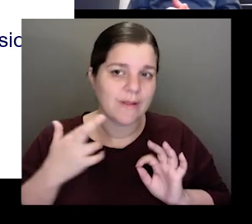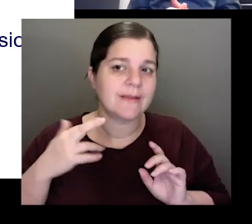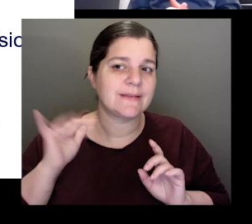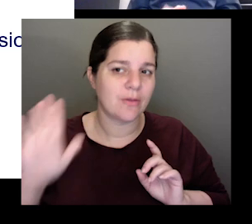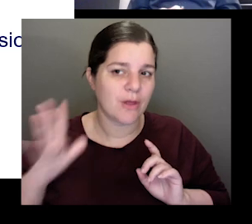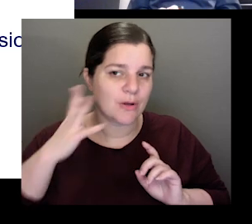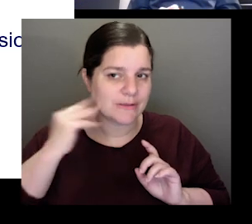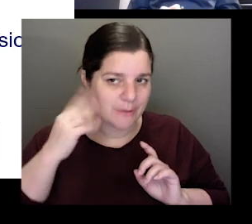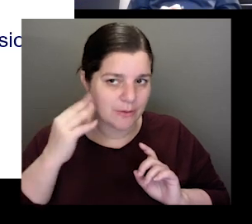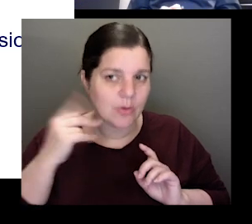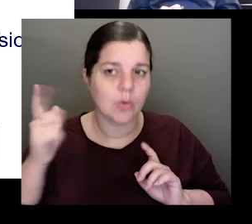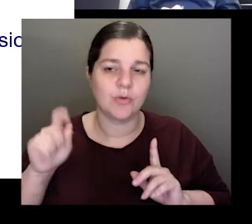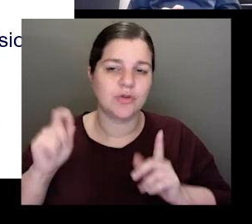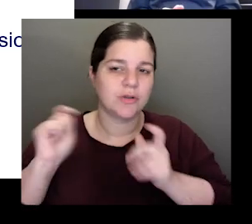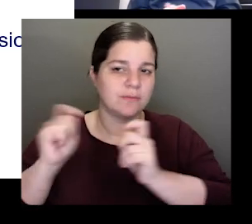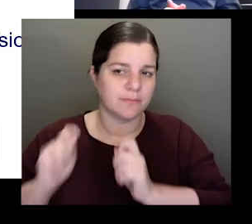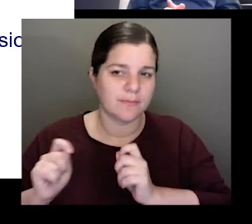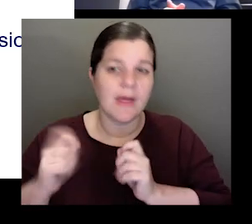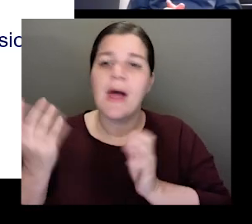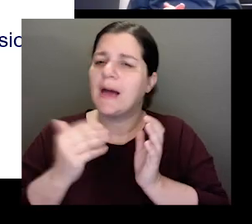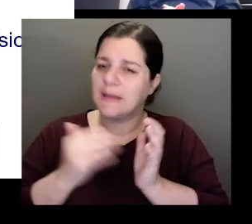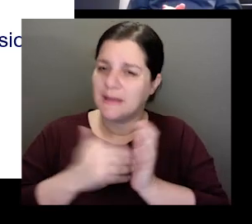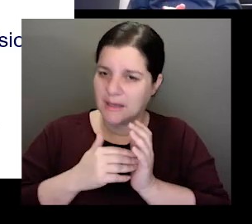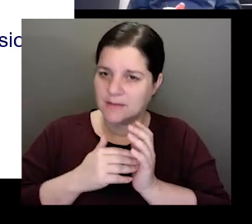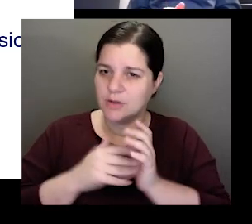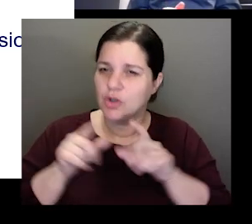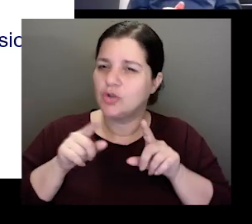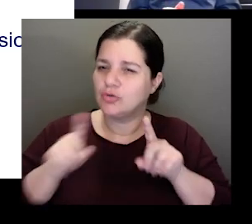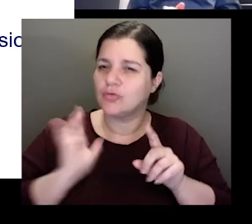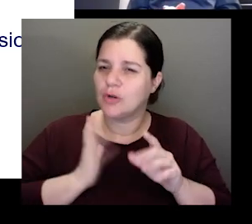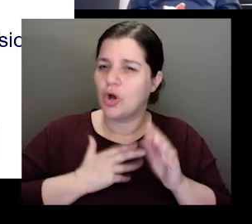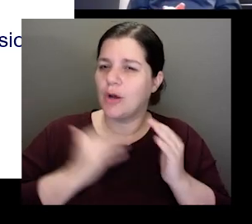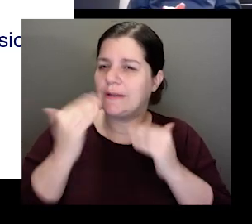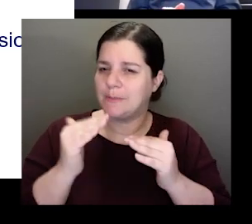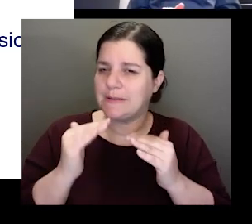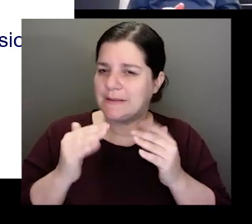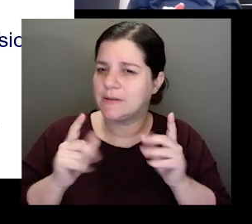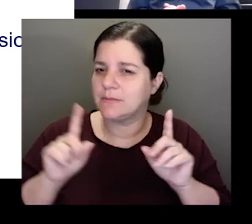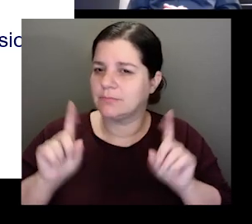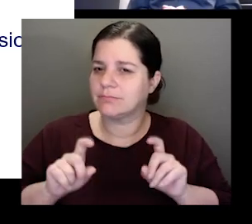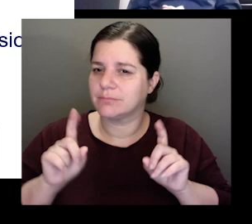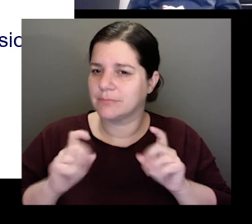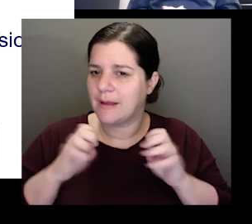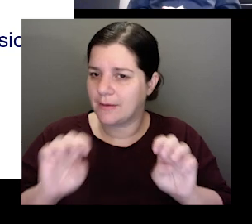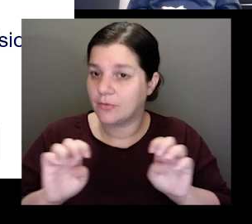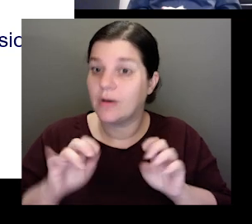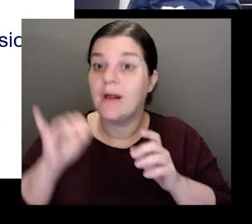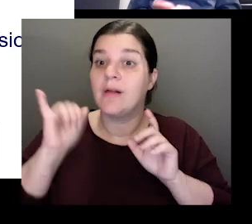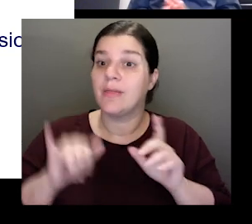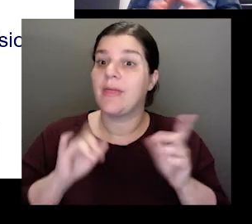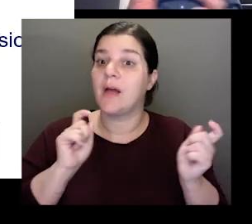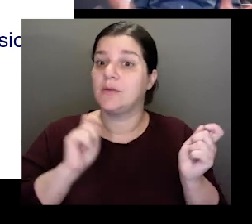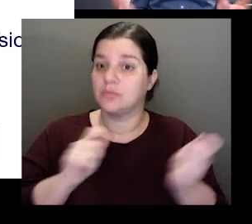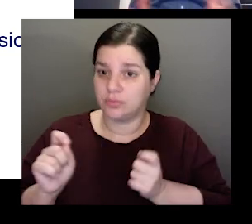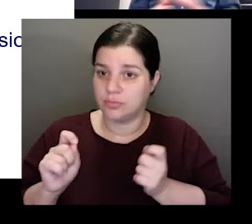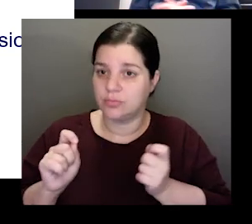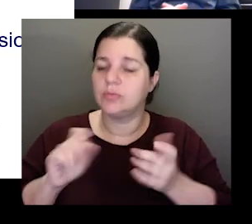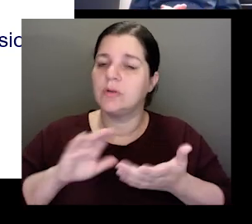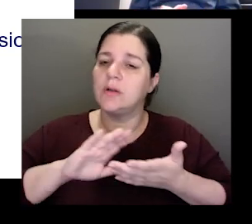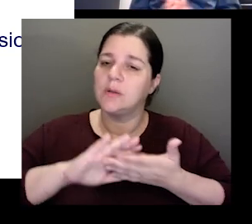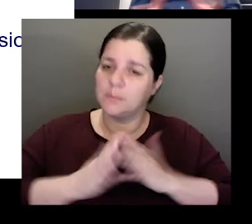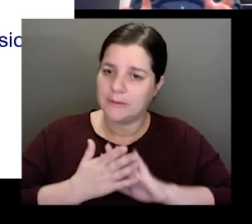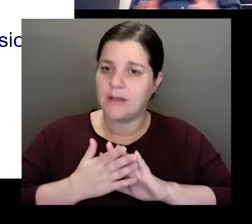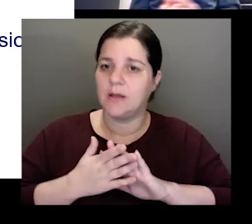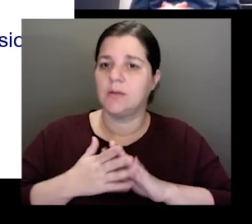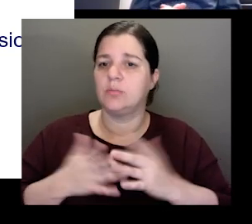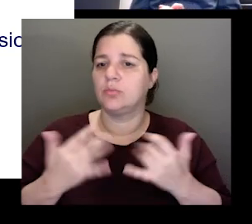during these limited deployment efforts. And that resulted in the